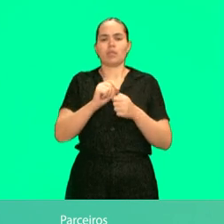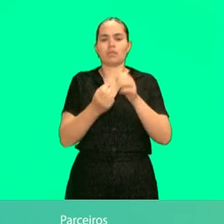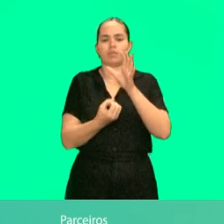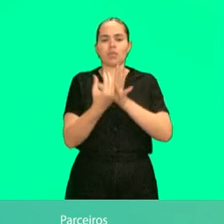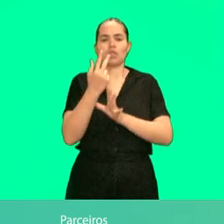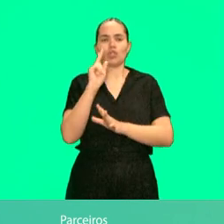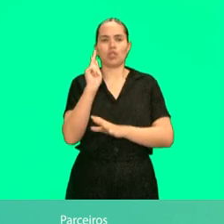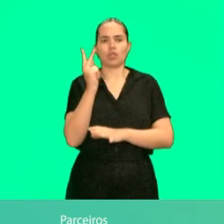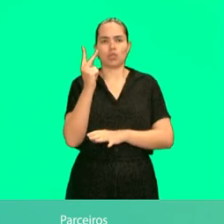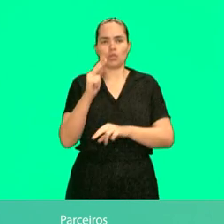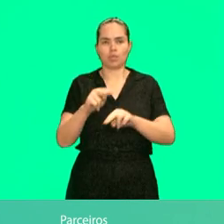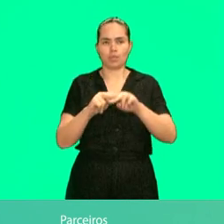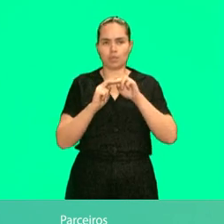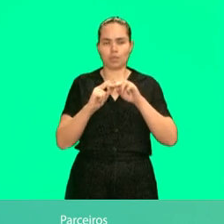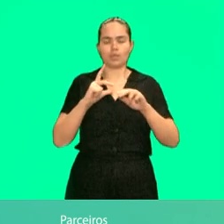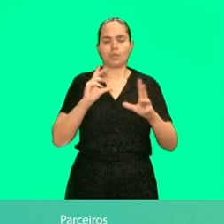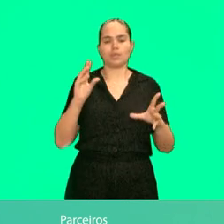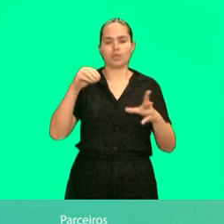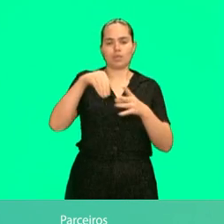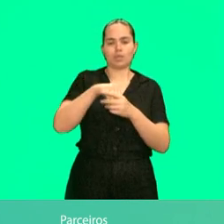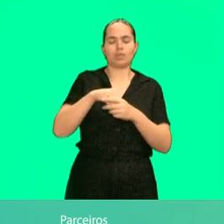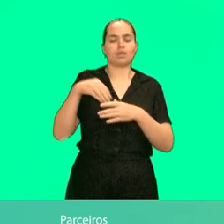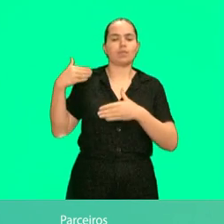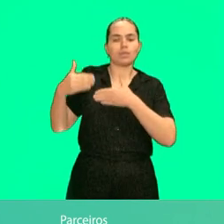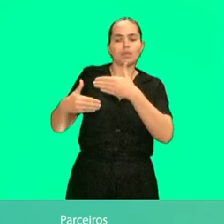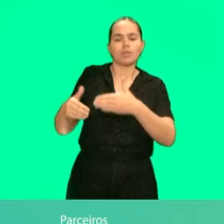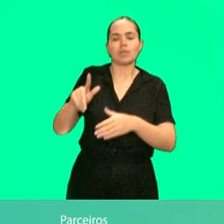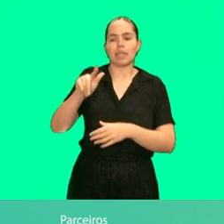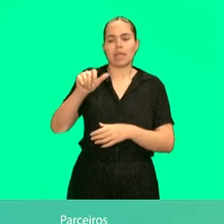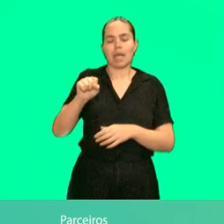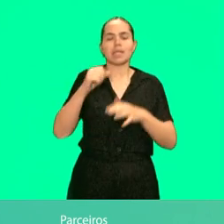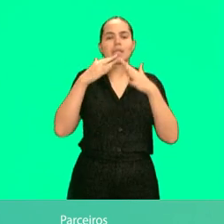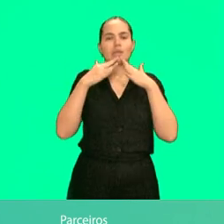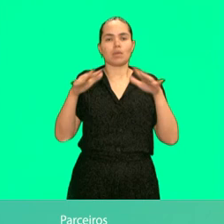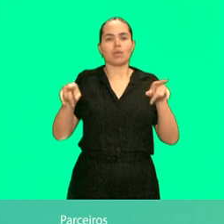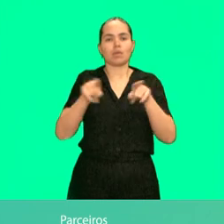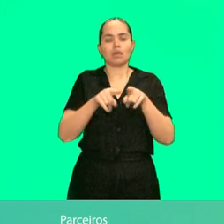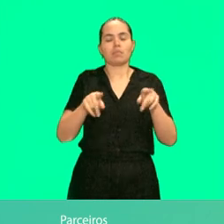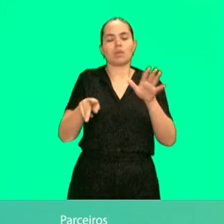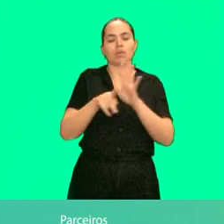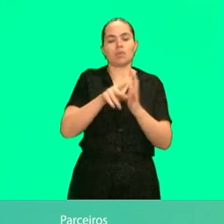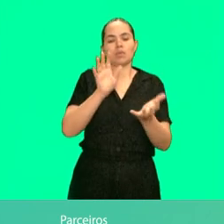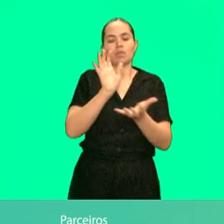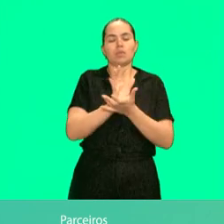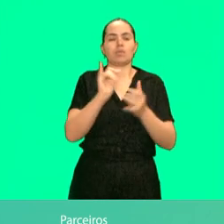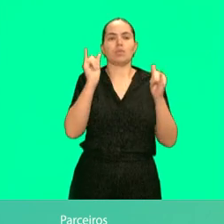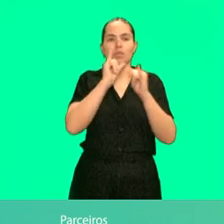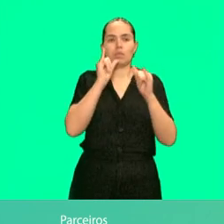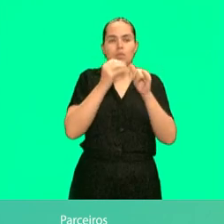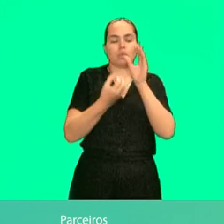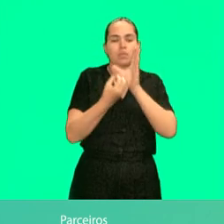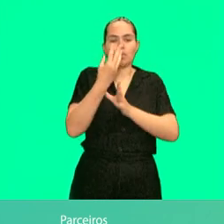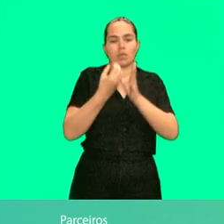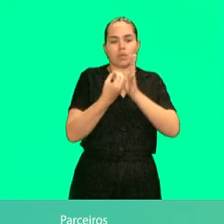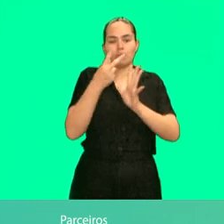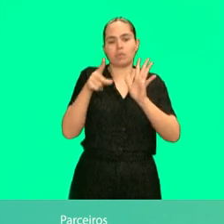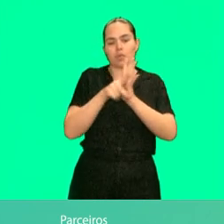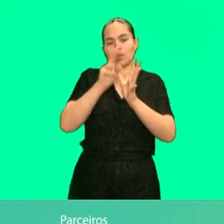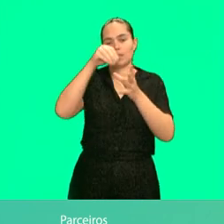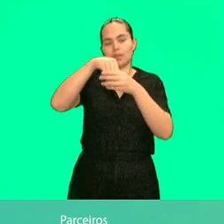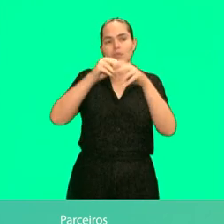makes a big part of the Brazilian GDP. Brazil is one of the greatest producers of hydrogen to the world,